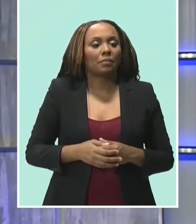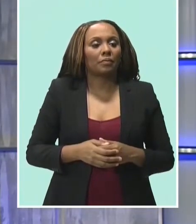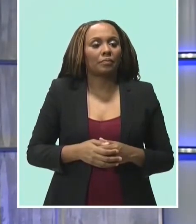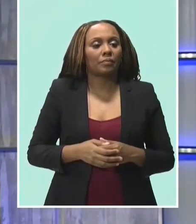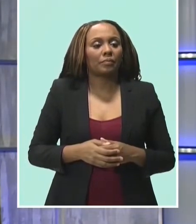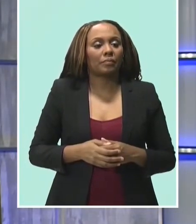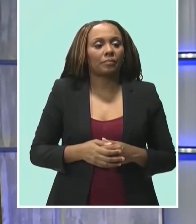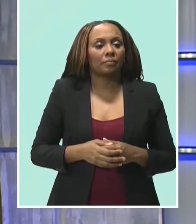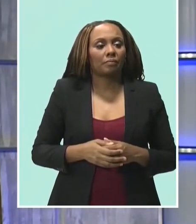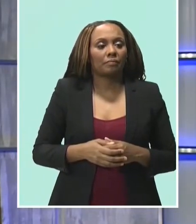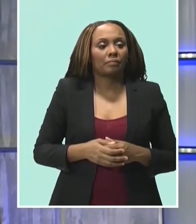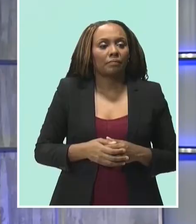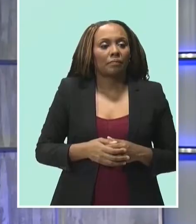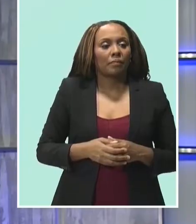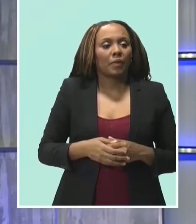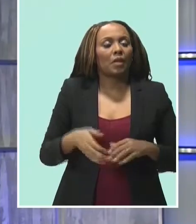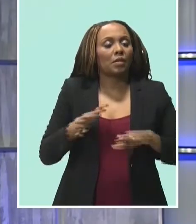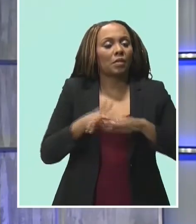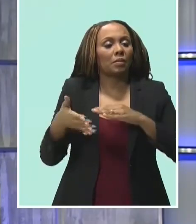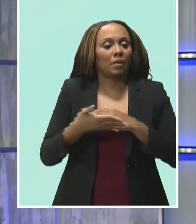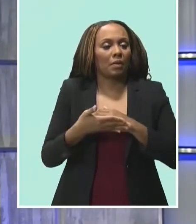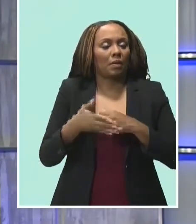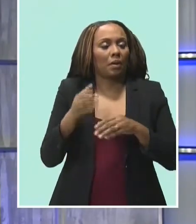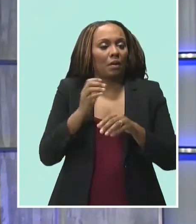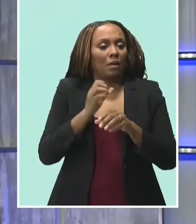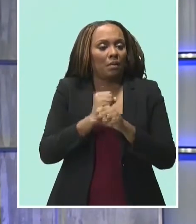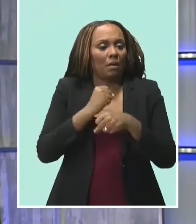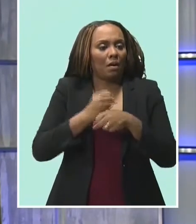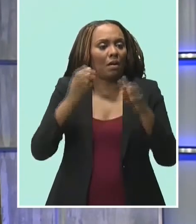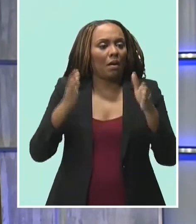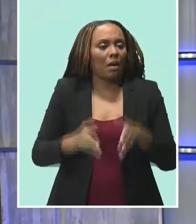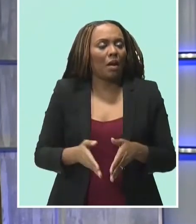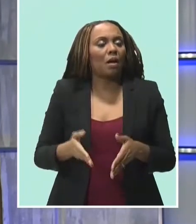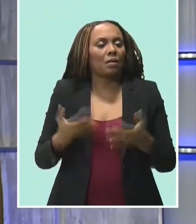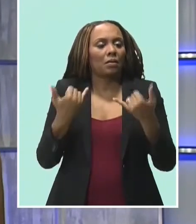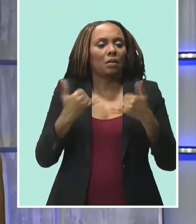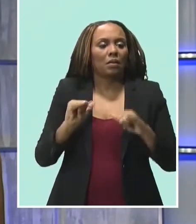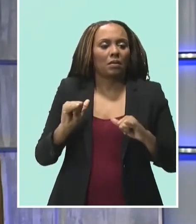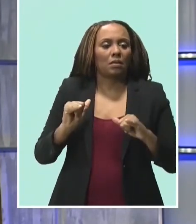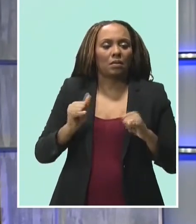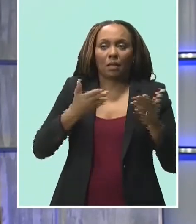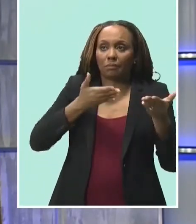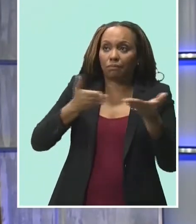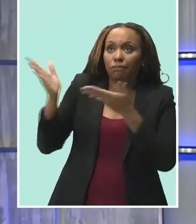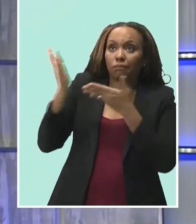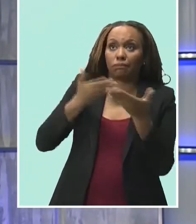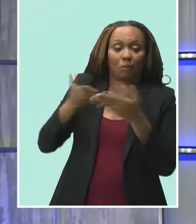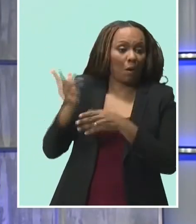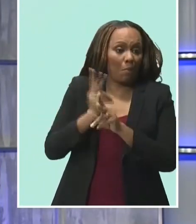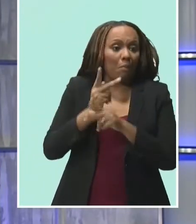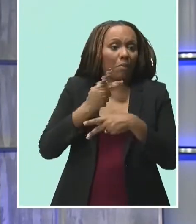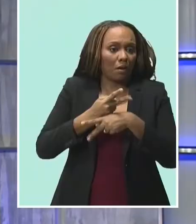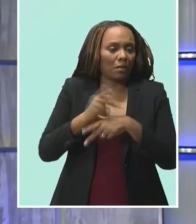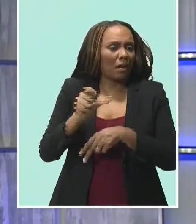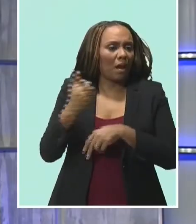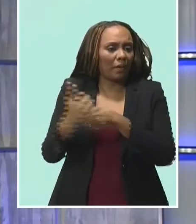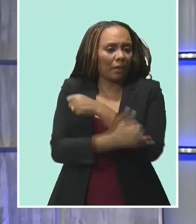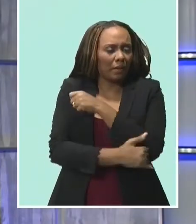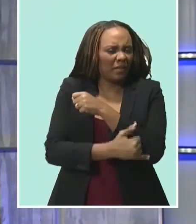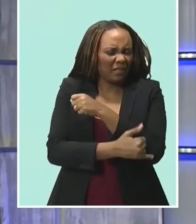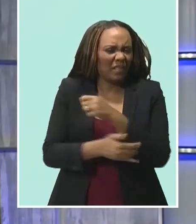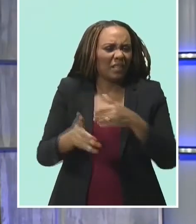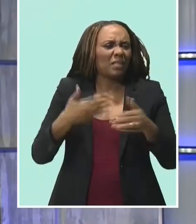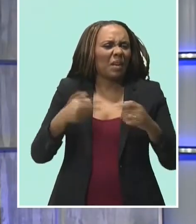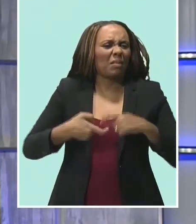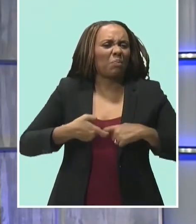Despite the supply chain disruption, at least one Jamaican manufacturer is still exporting product. As we hear in this report from